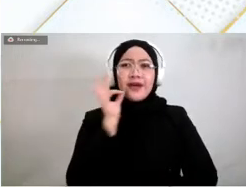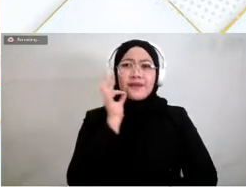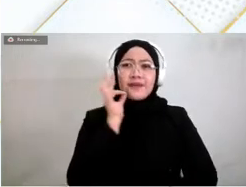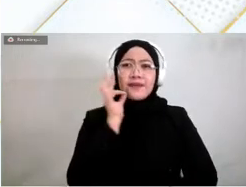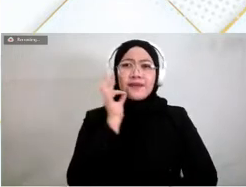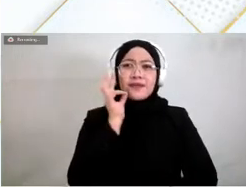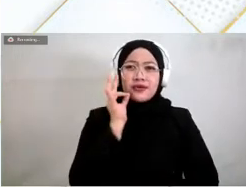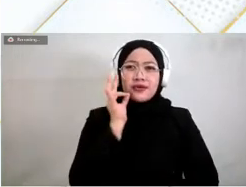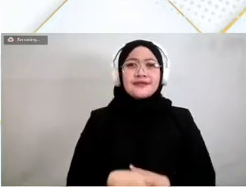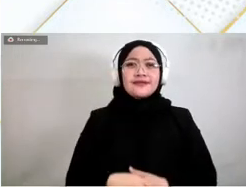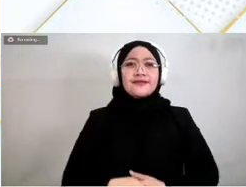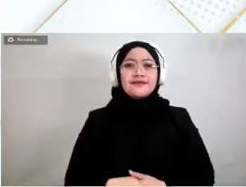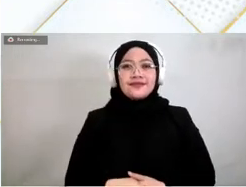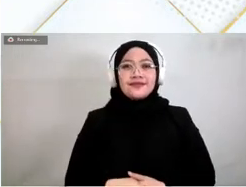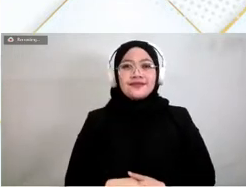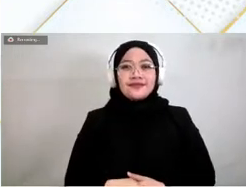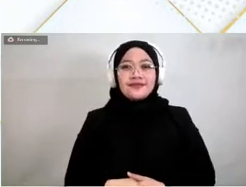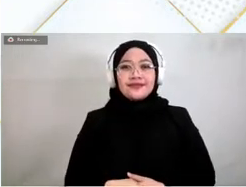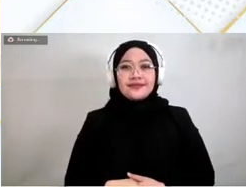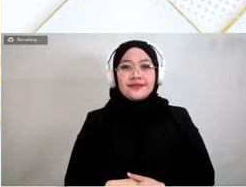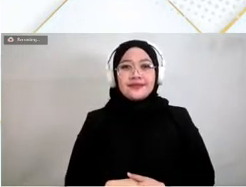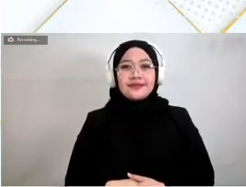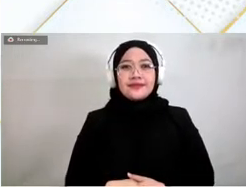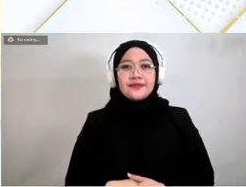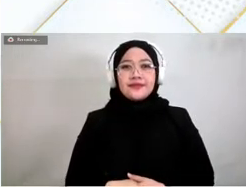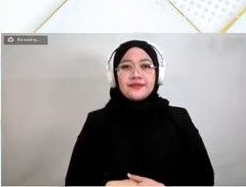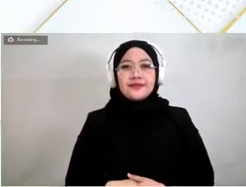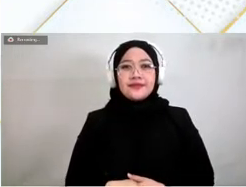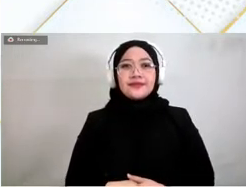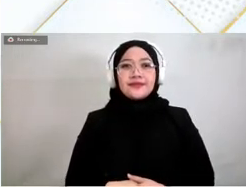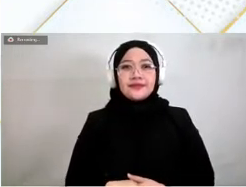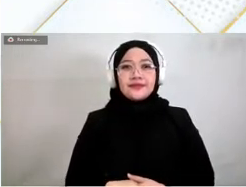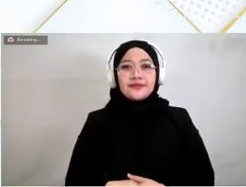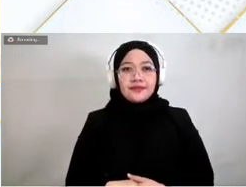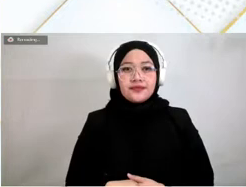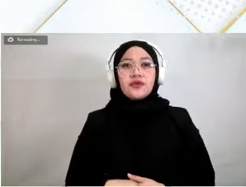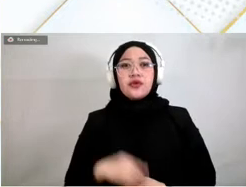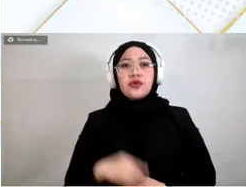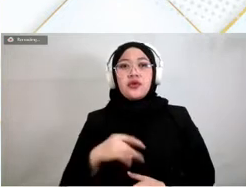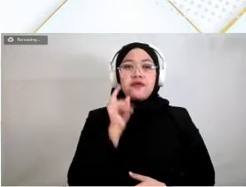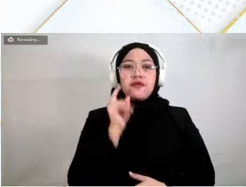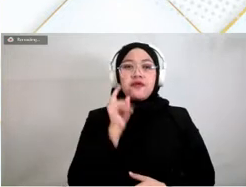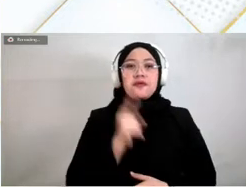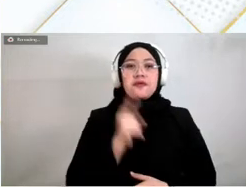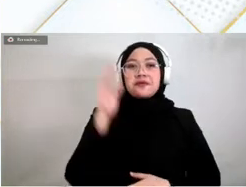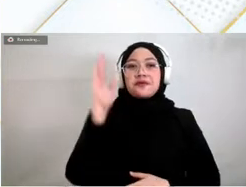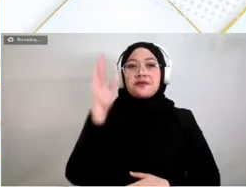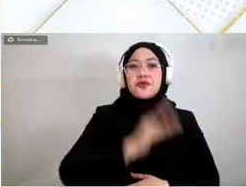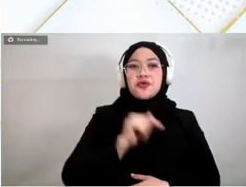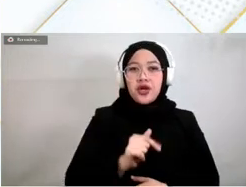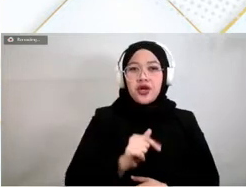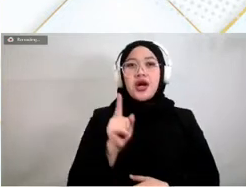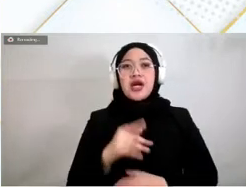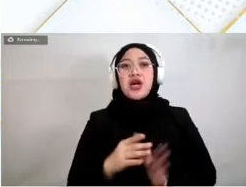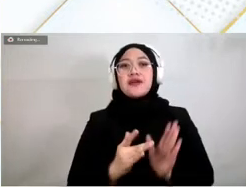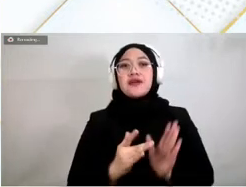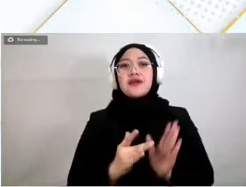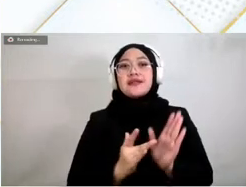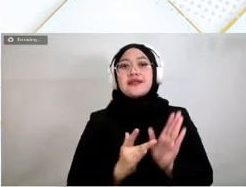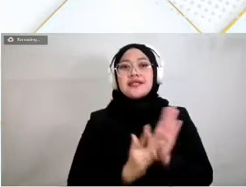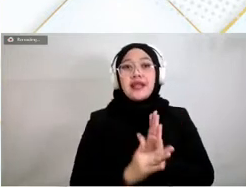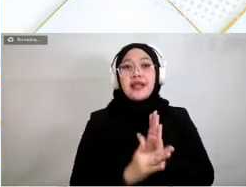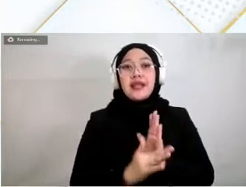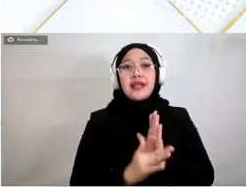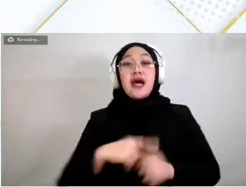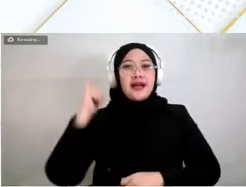very much, everyone, for tolerating me here today. There has been a slight audio problem on my side,